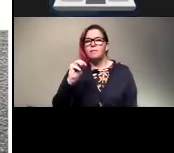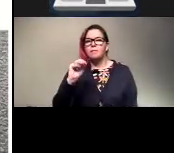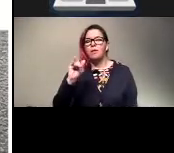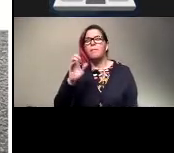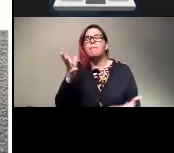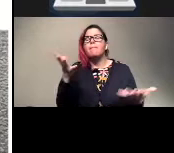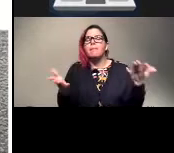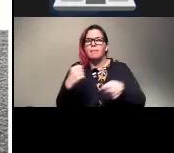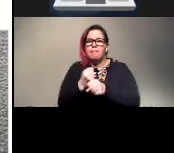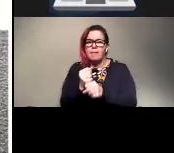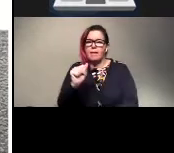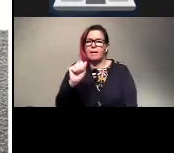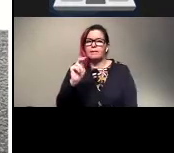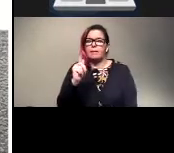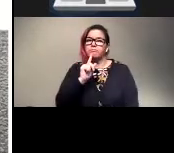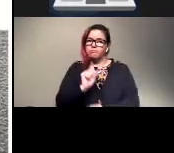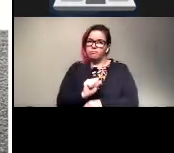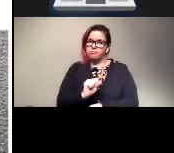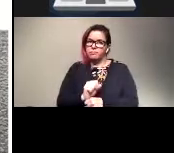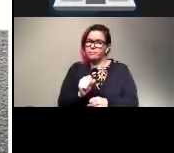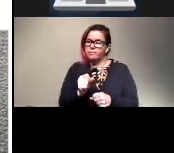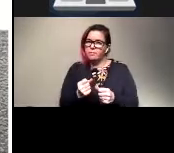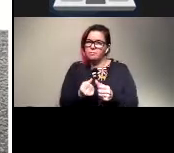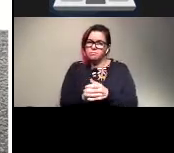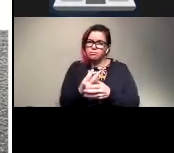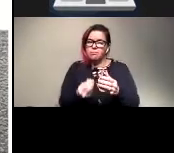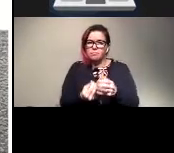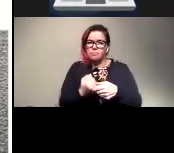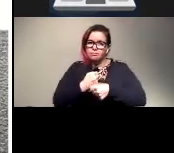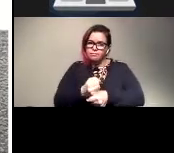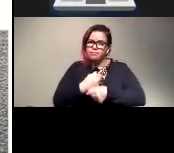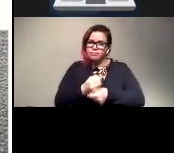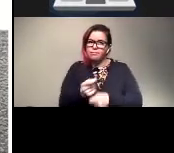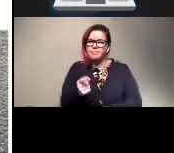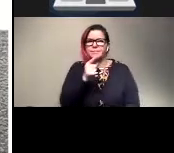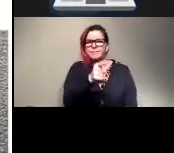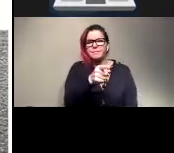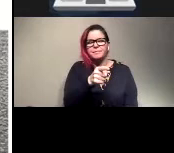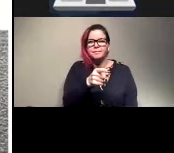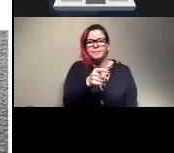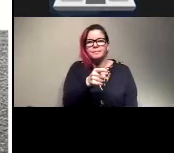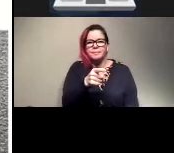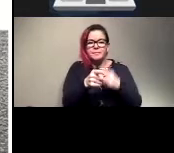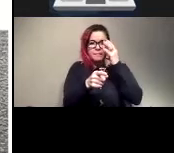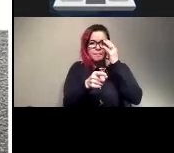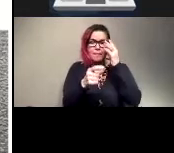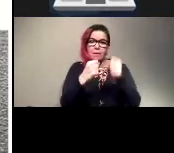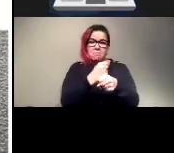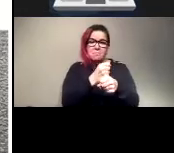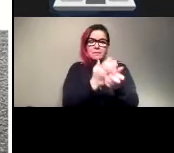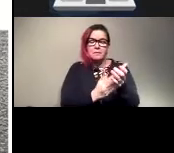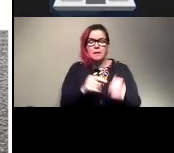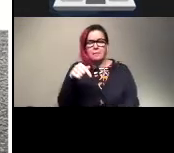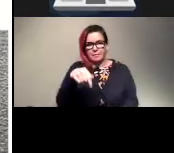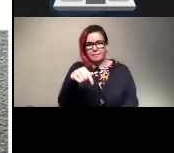we have two here that are really robust producers, I would say. One here that is also producing some. Here you can see one that